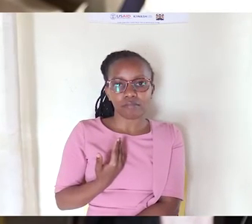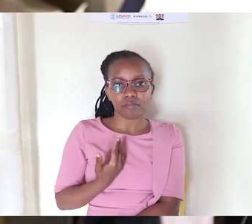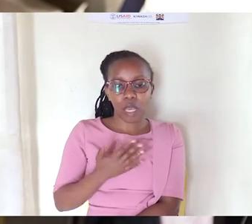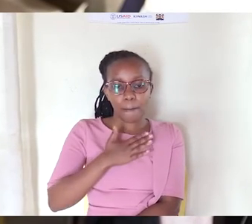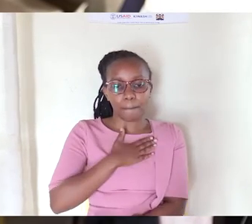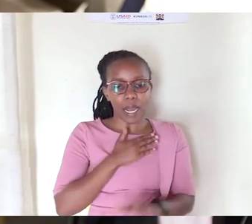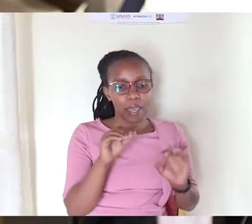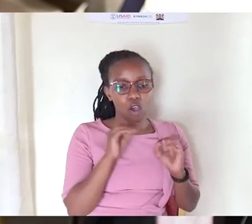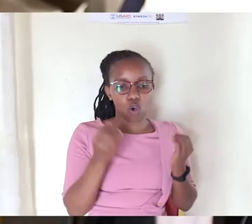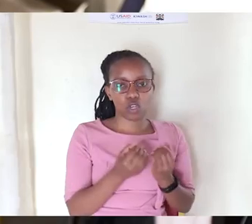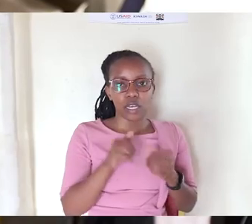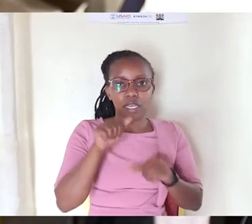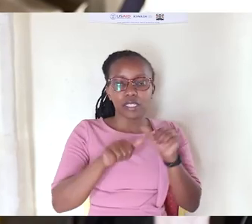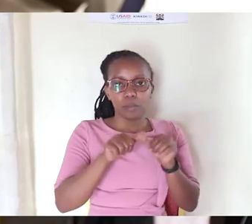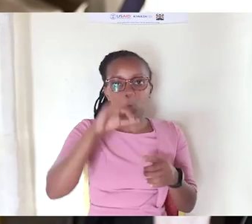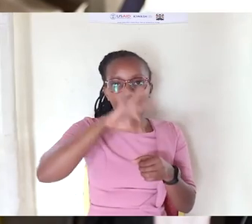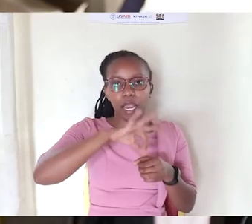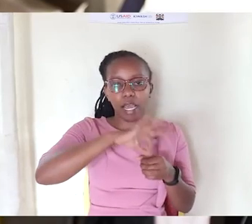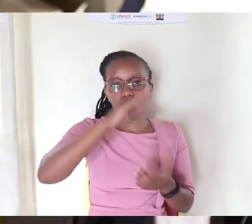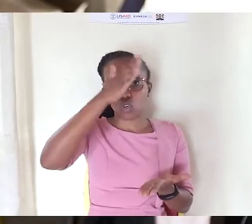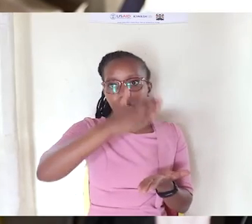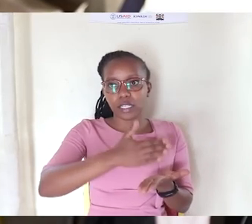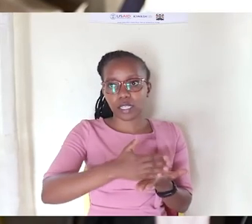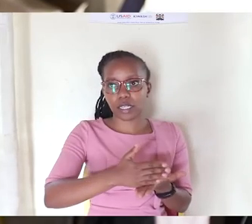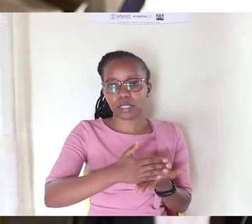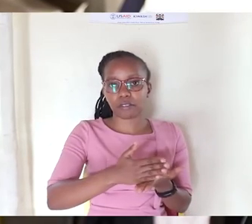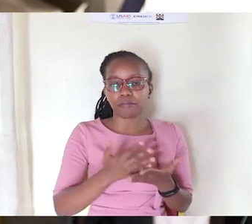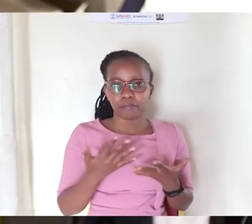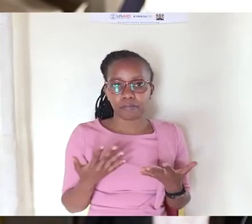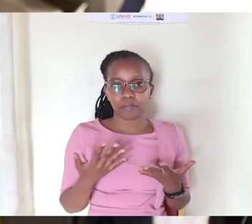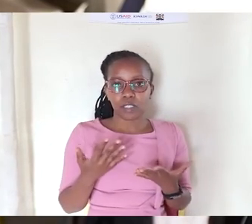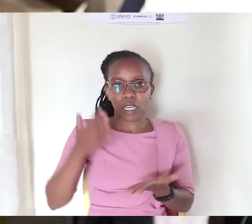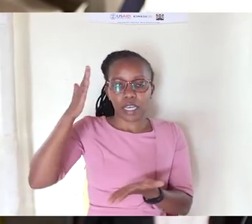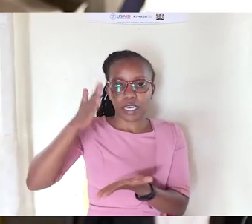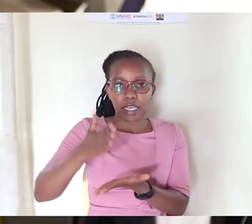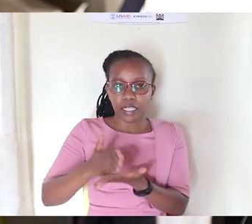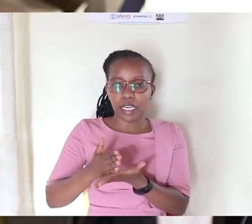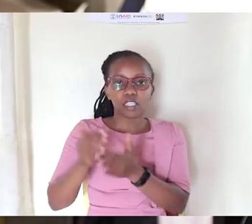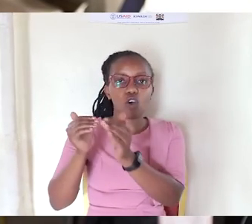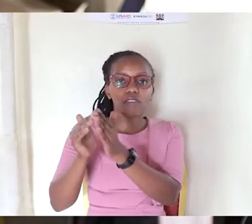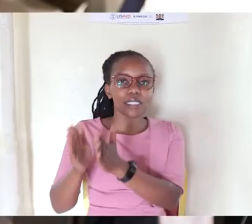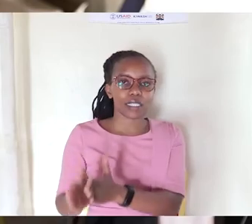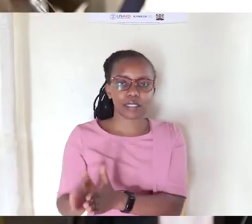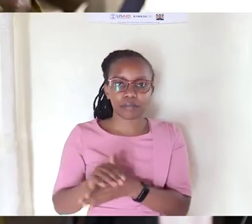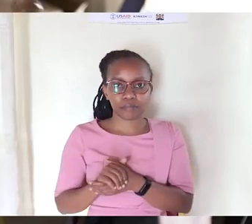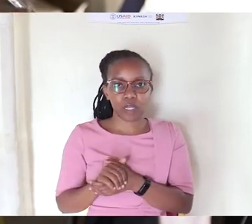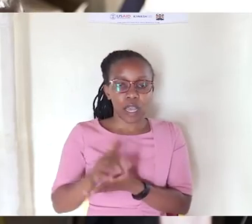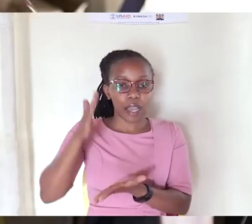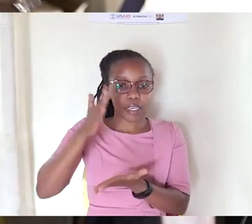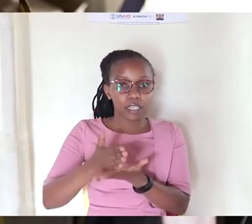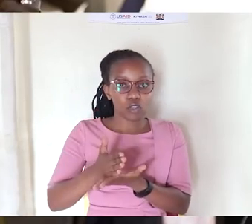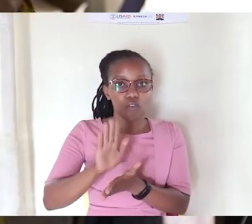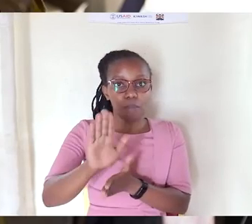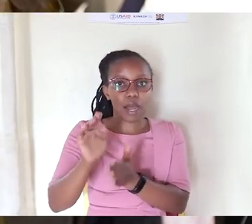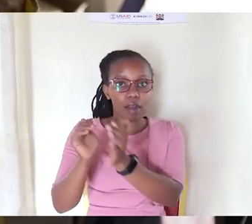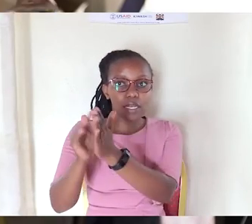talking about election integrity, but it's also talking about integrity of its leaders. The integrity of its